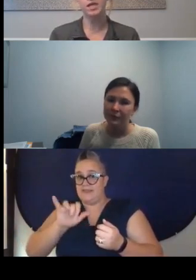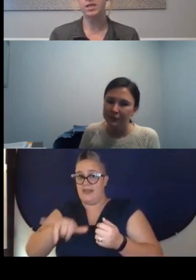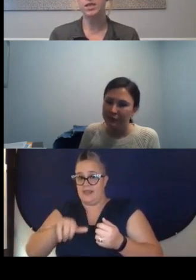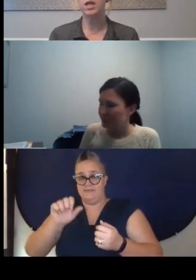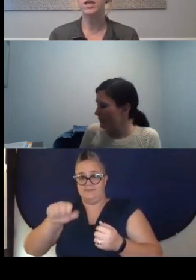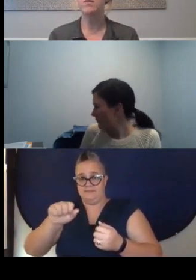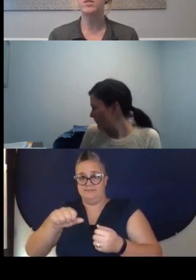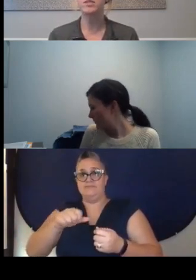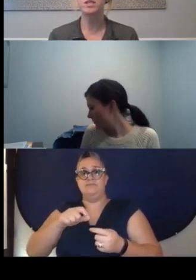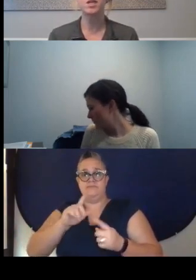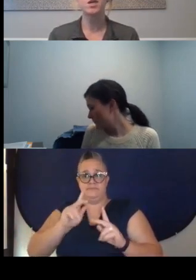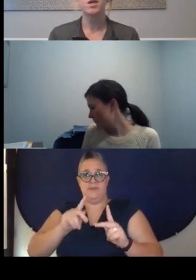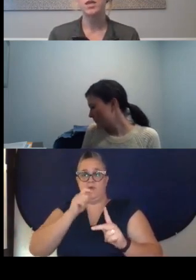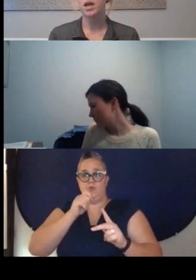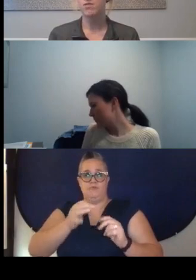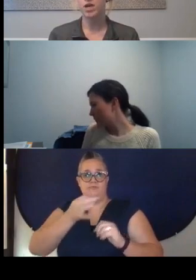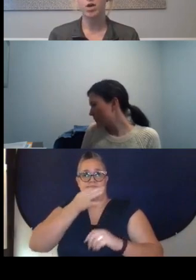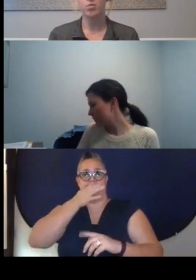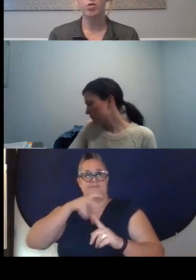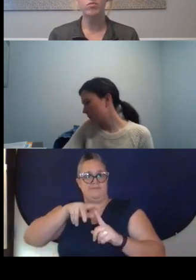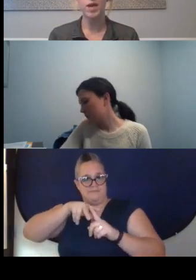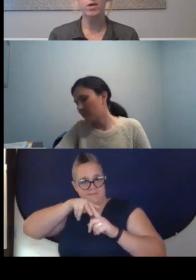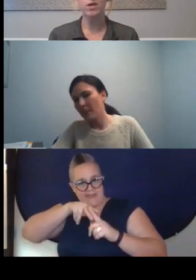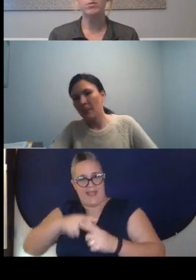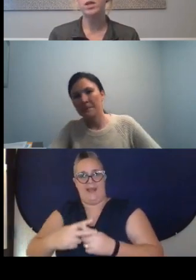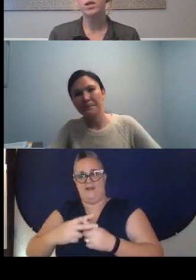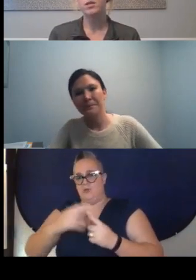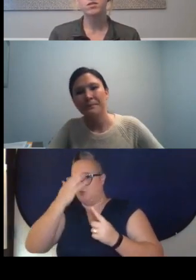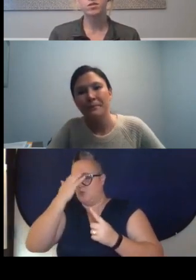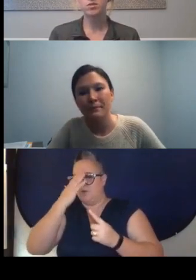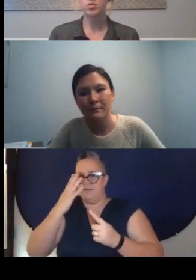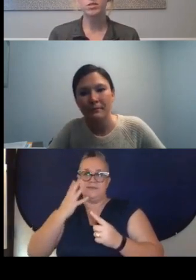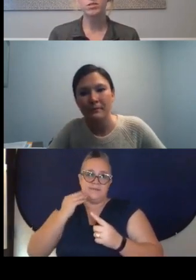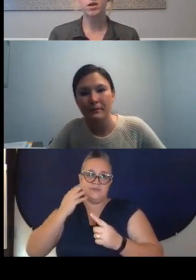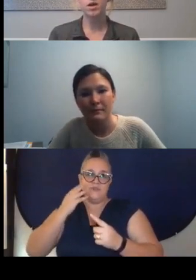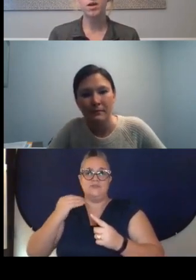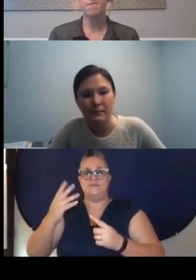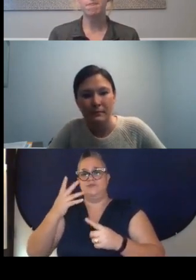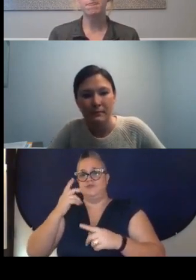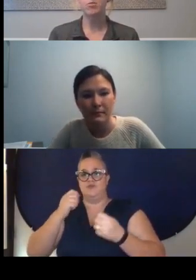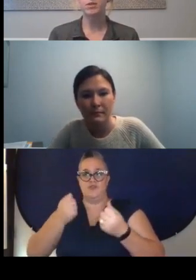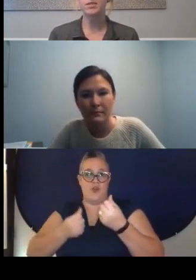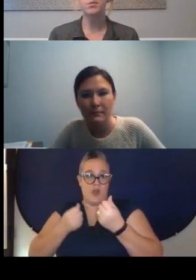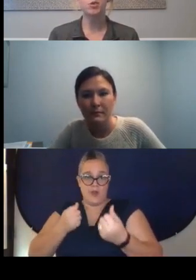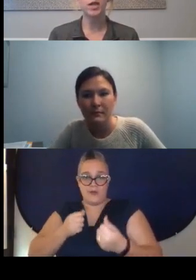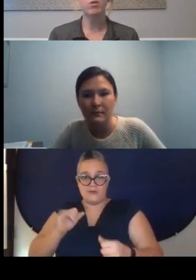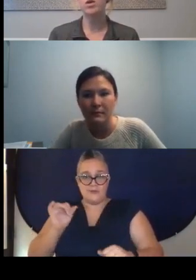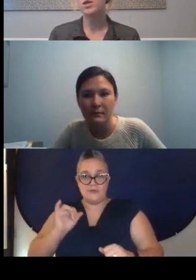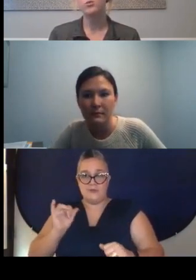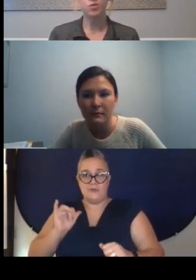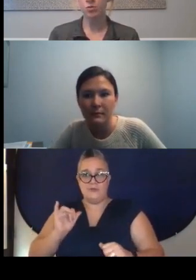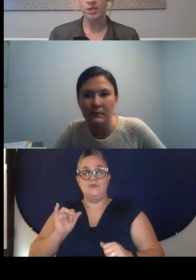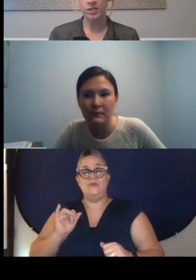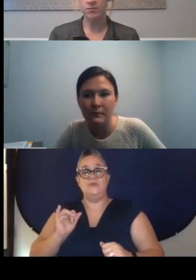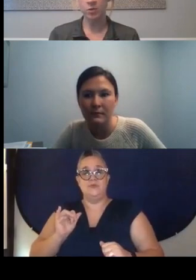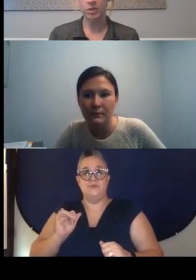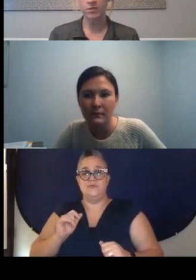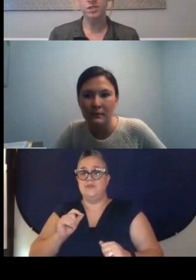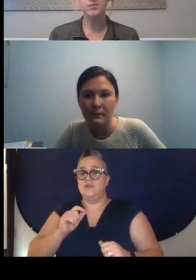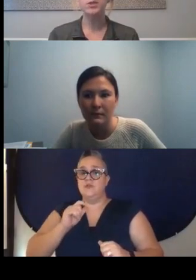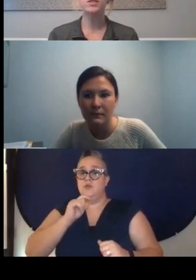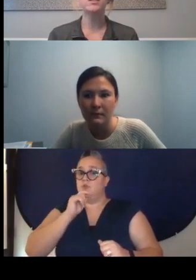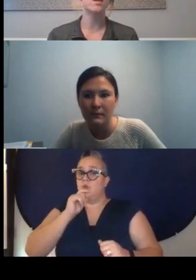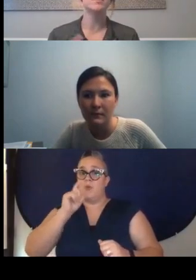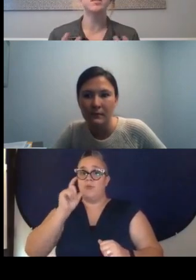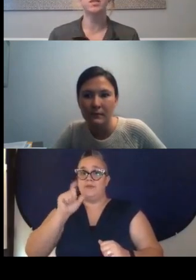that are mechanically inclined, obviously, that have that automotive background. This is a good point or place to point out. You don't need